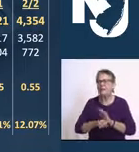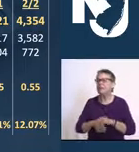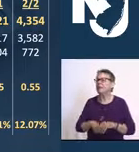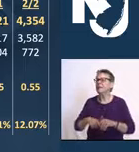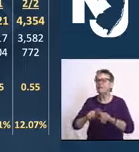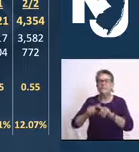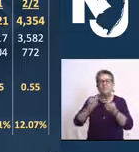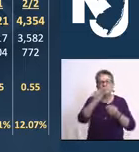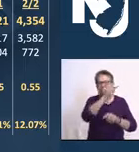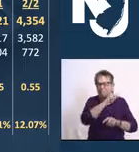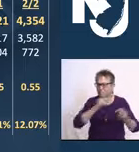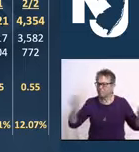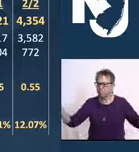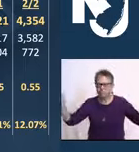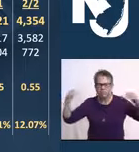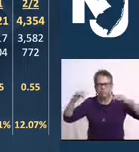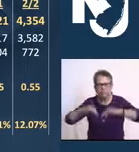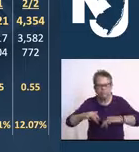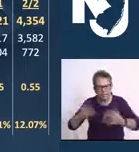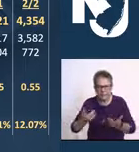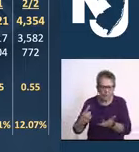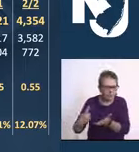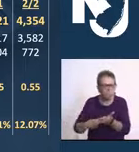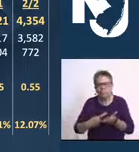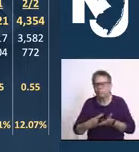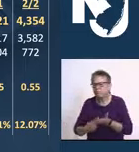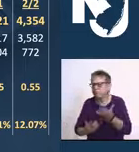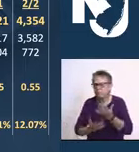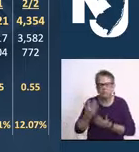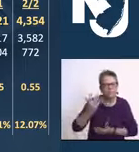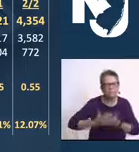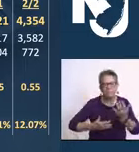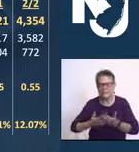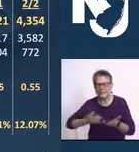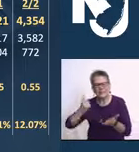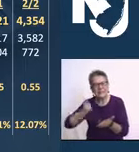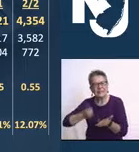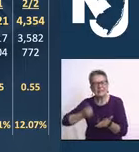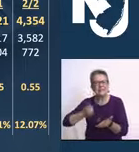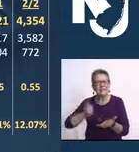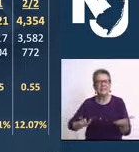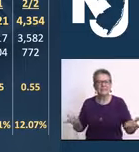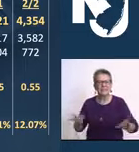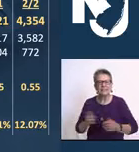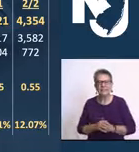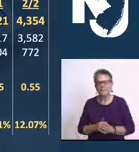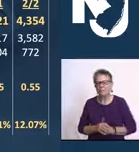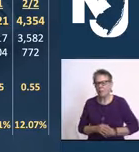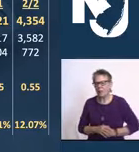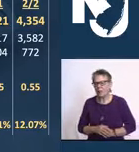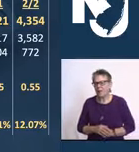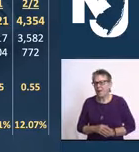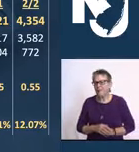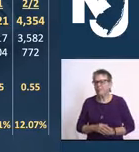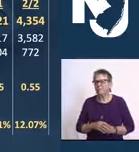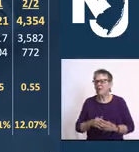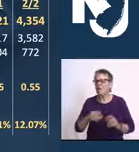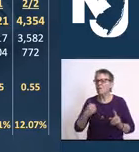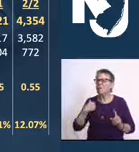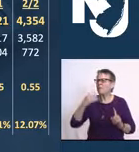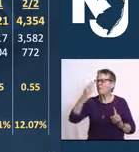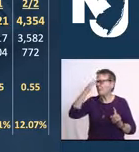Every time you think you have this thing figured out, it humbles you. So I almost don't even want to say what the summary assessment